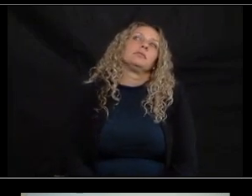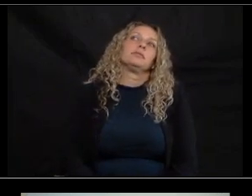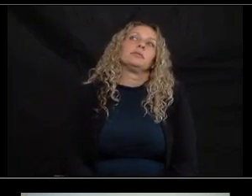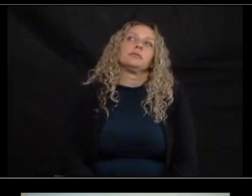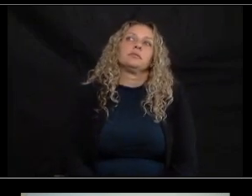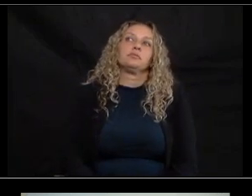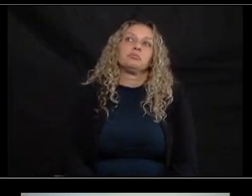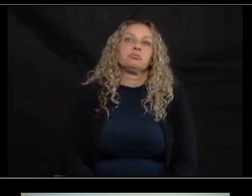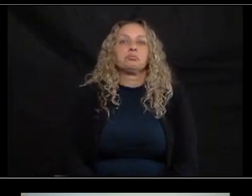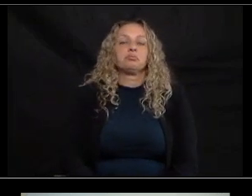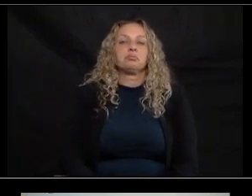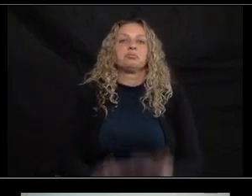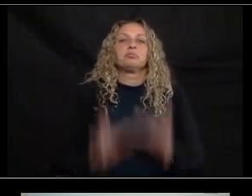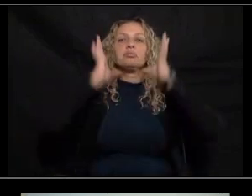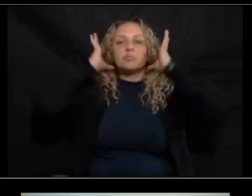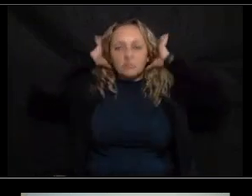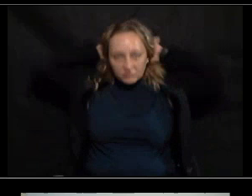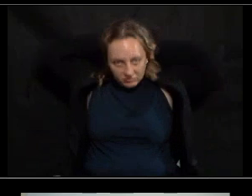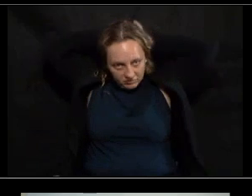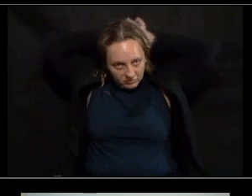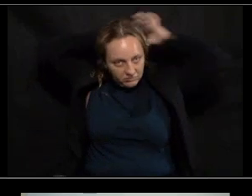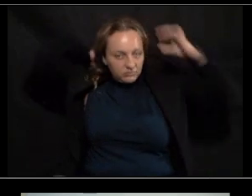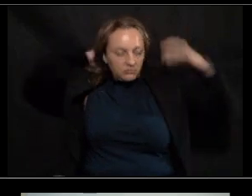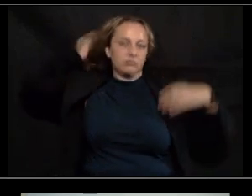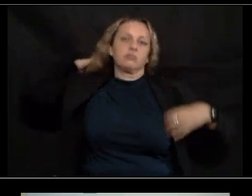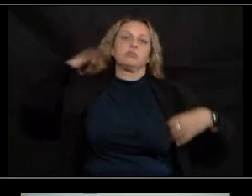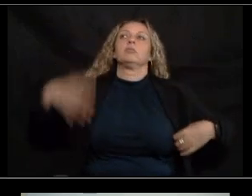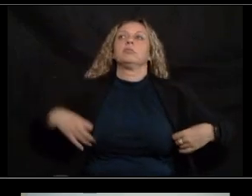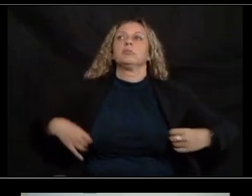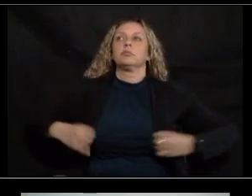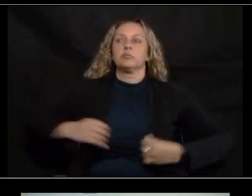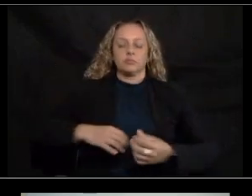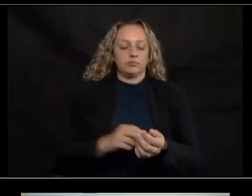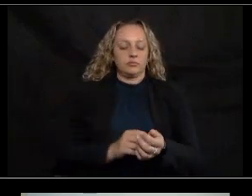All right. Thank you, Rebecca.